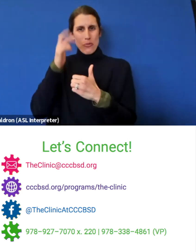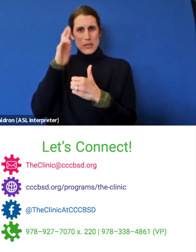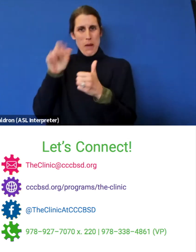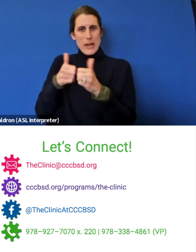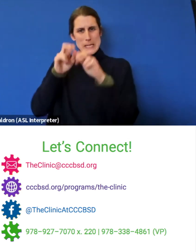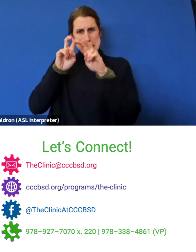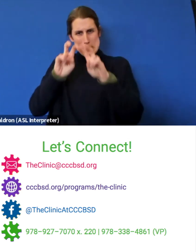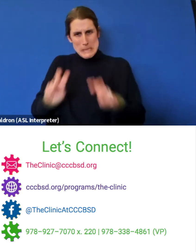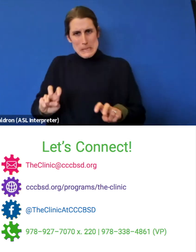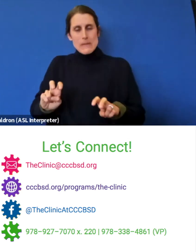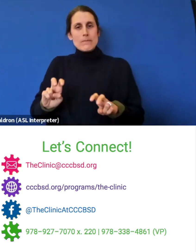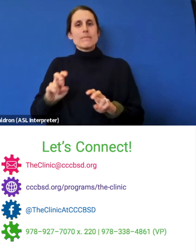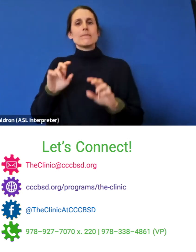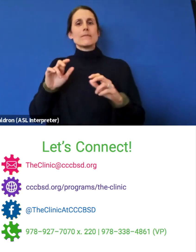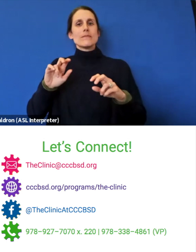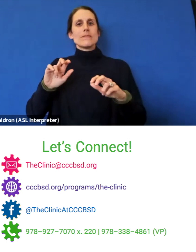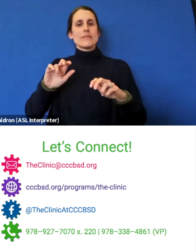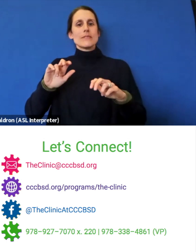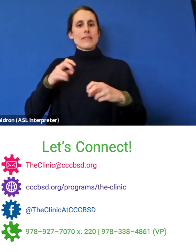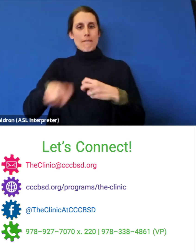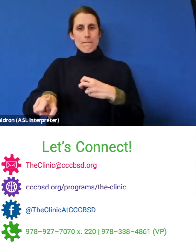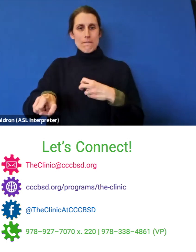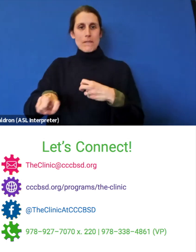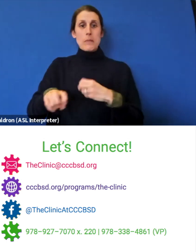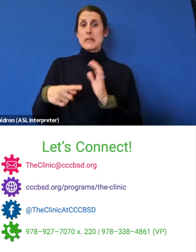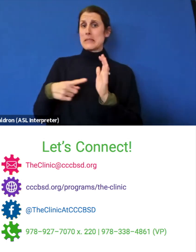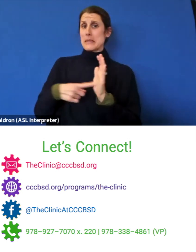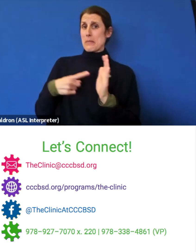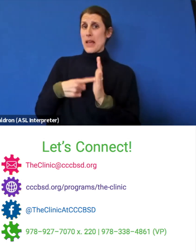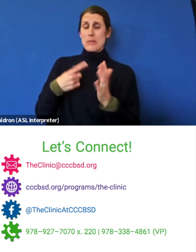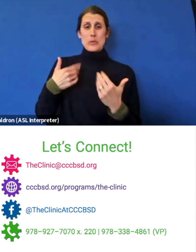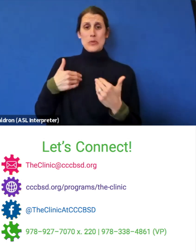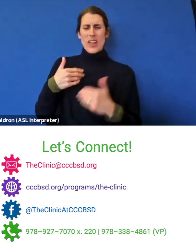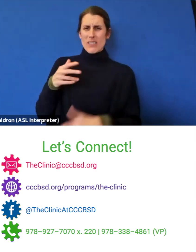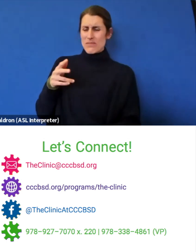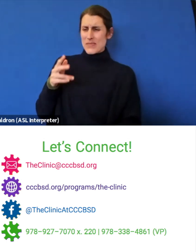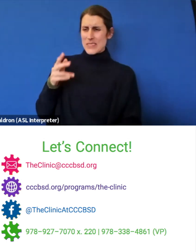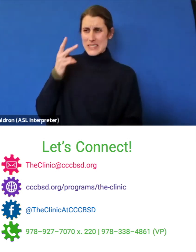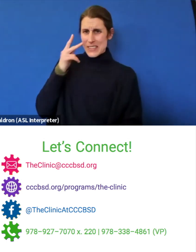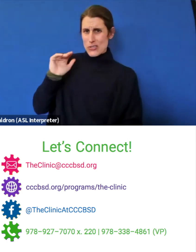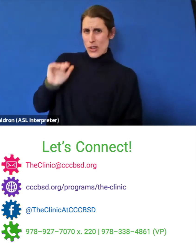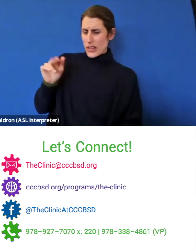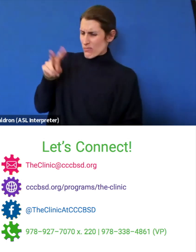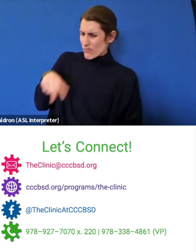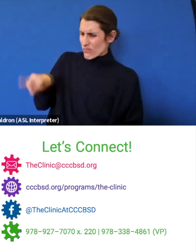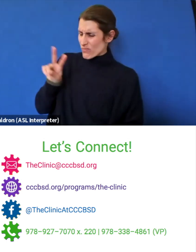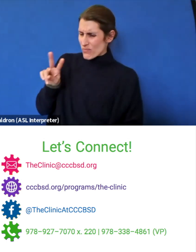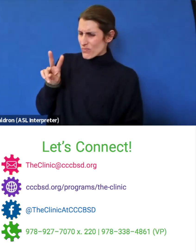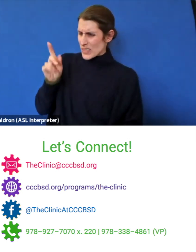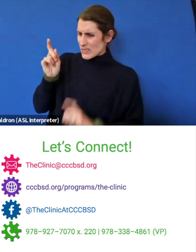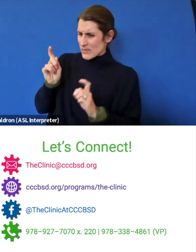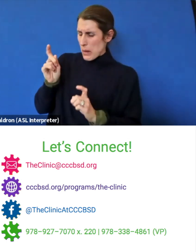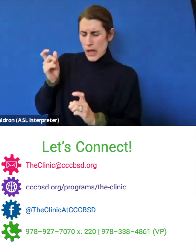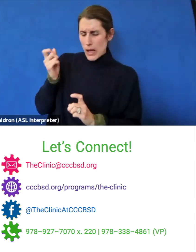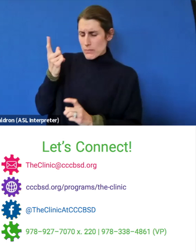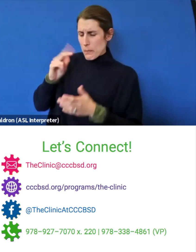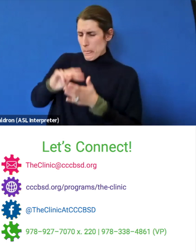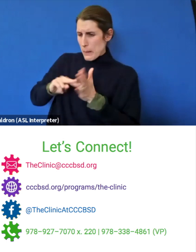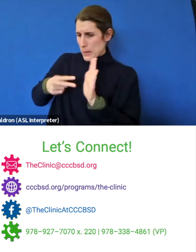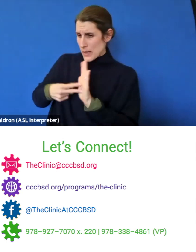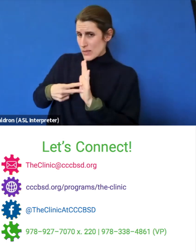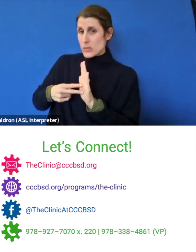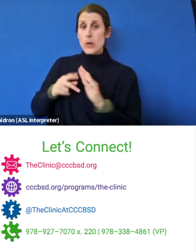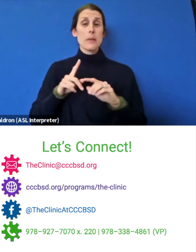and I see it moving, but I don't get what that means, right? Mm-hmm. So depending on the age of the child, it also might be really important to teach those